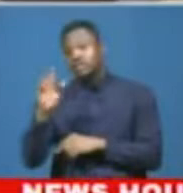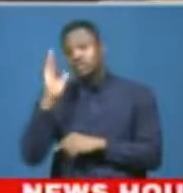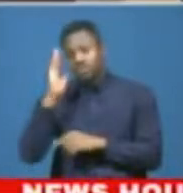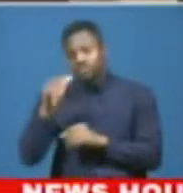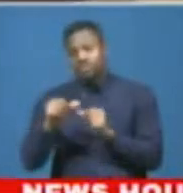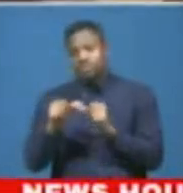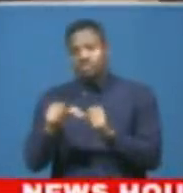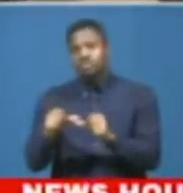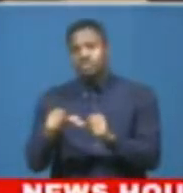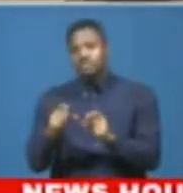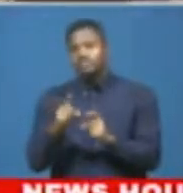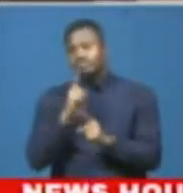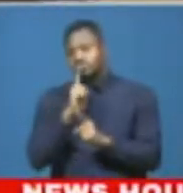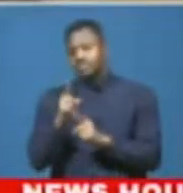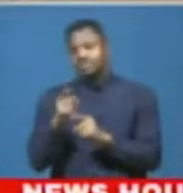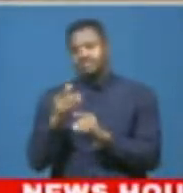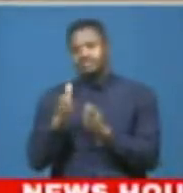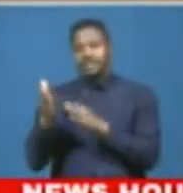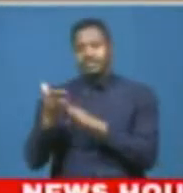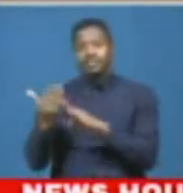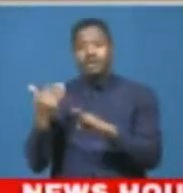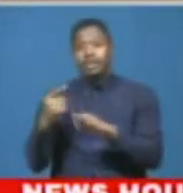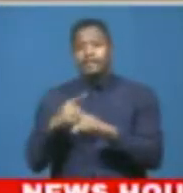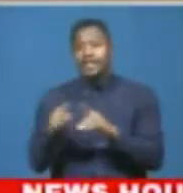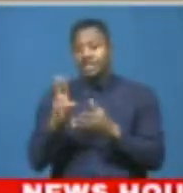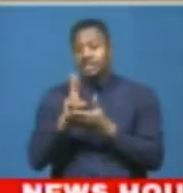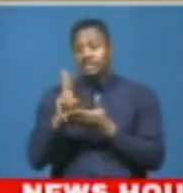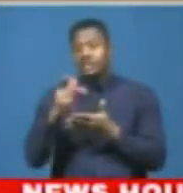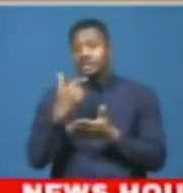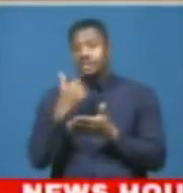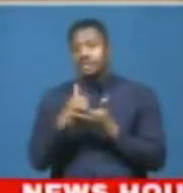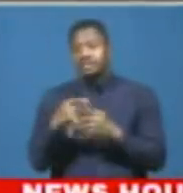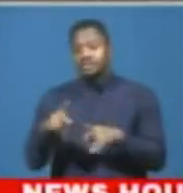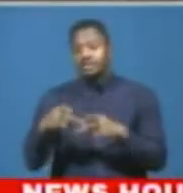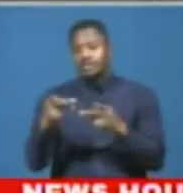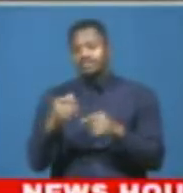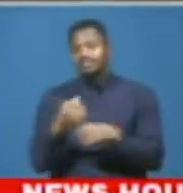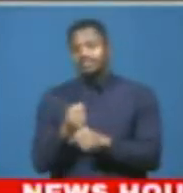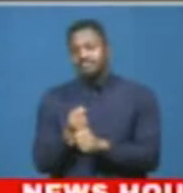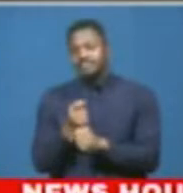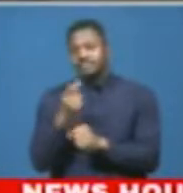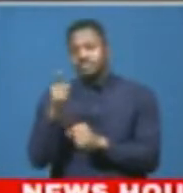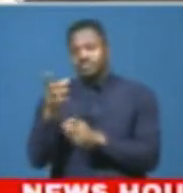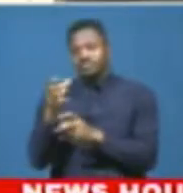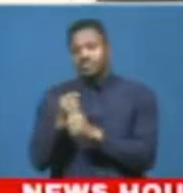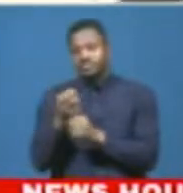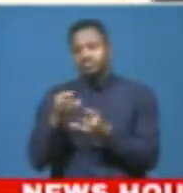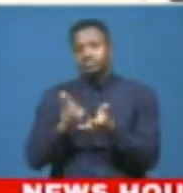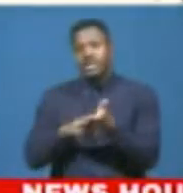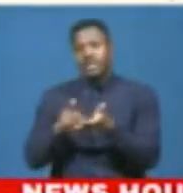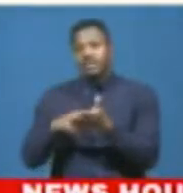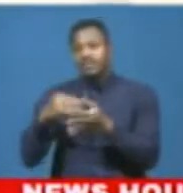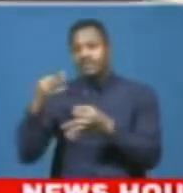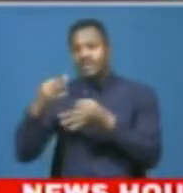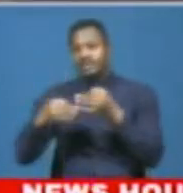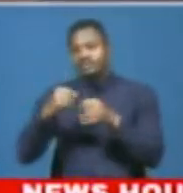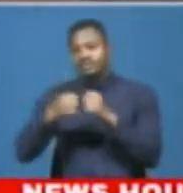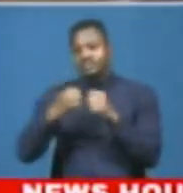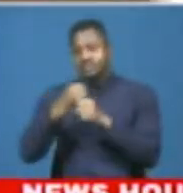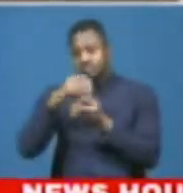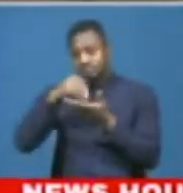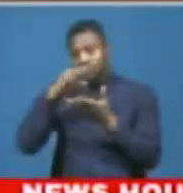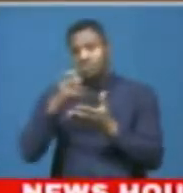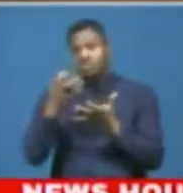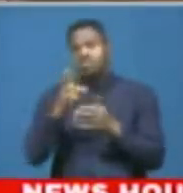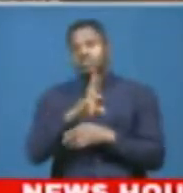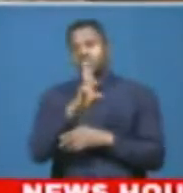as originally planned. However, the university says provisions are being made to receive registered final year students who still want to use